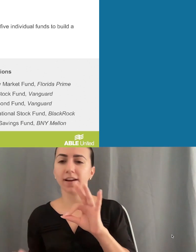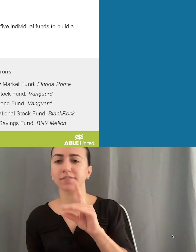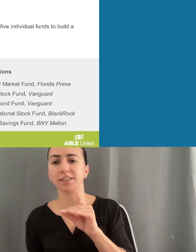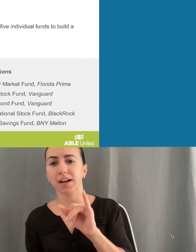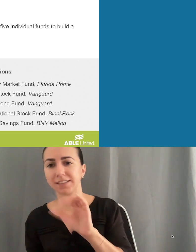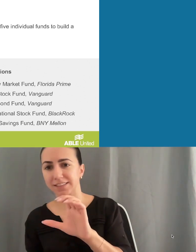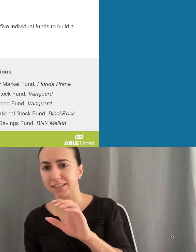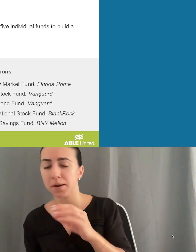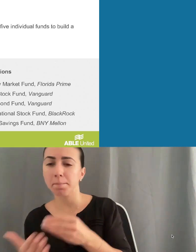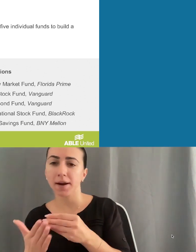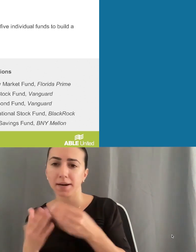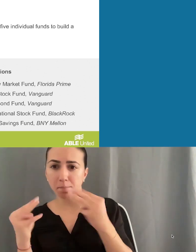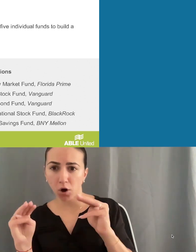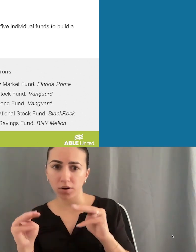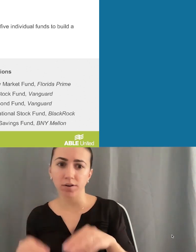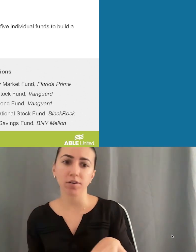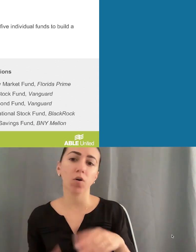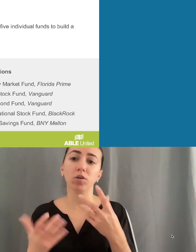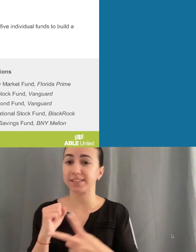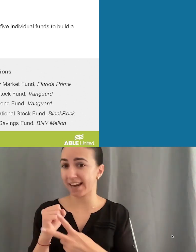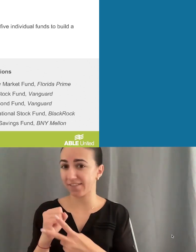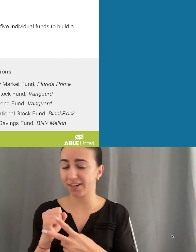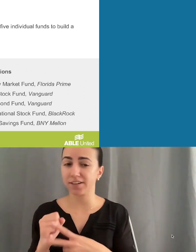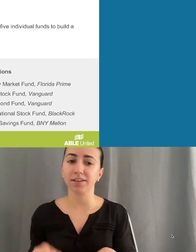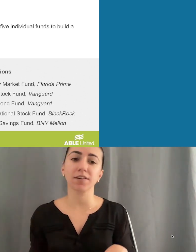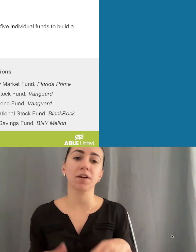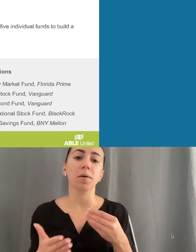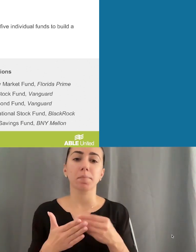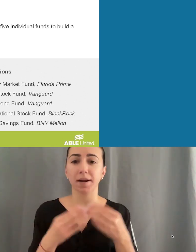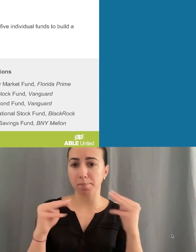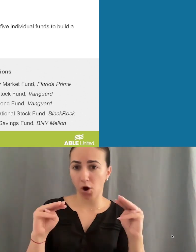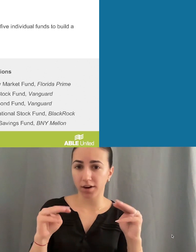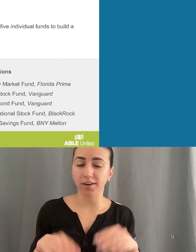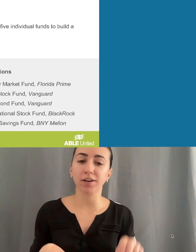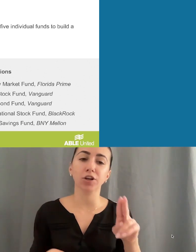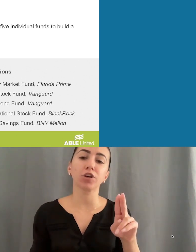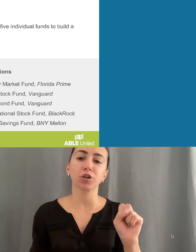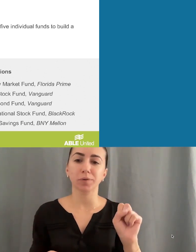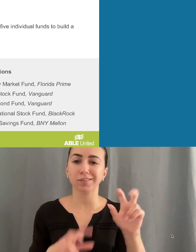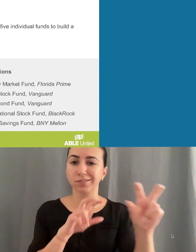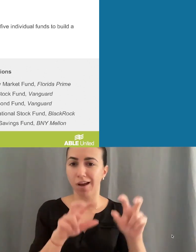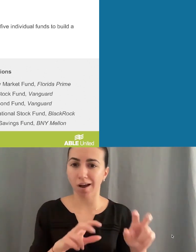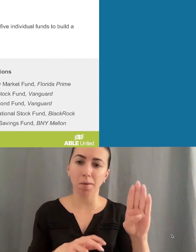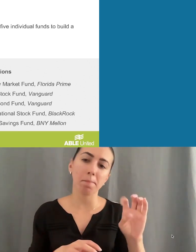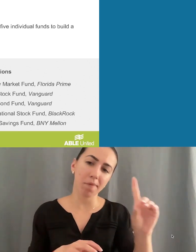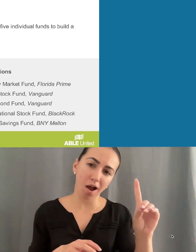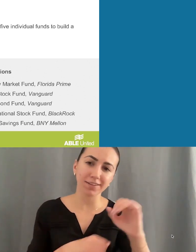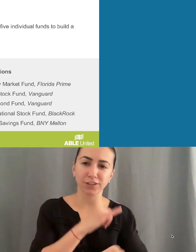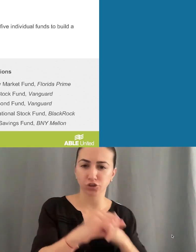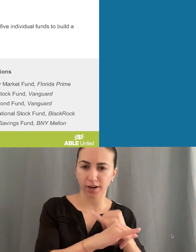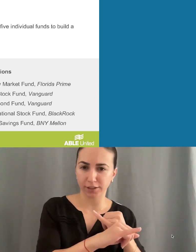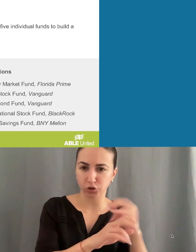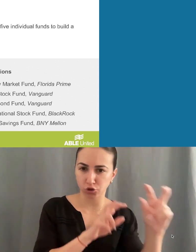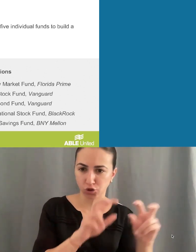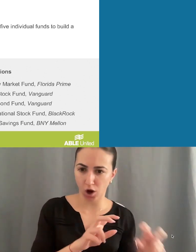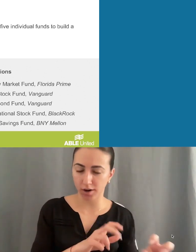market account or FDIC savings fund, a money market account, a U.S. stock, U.S. bond, and an international stock.